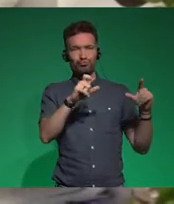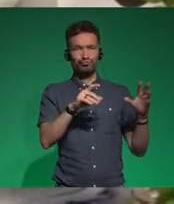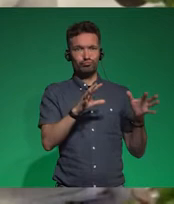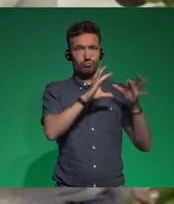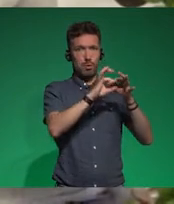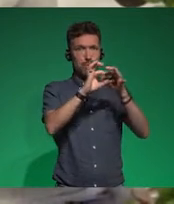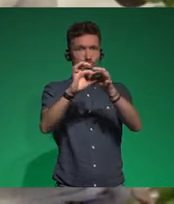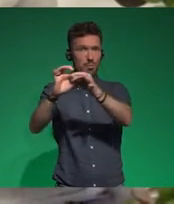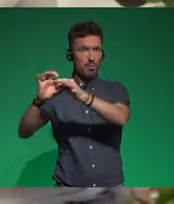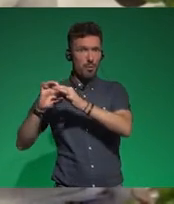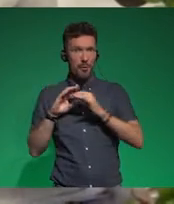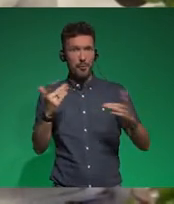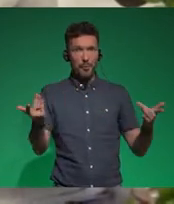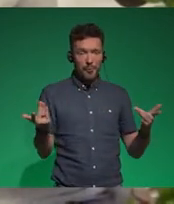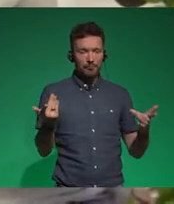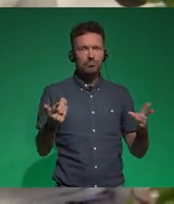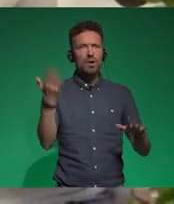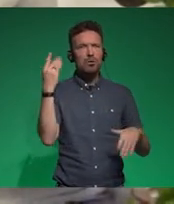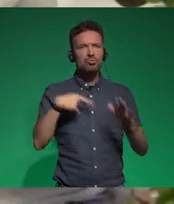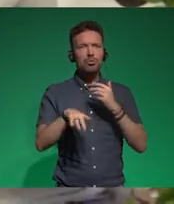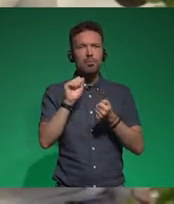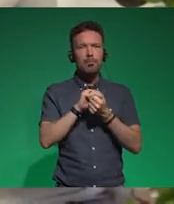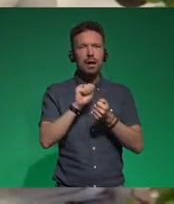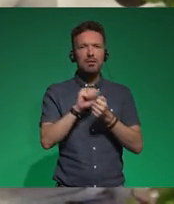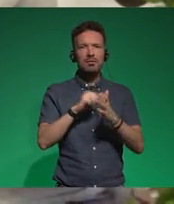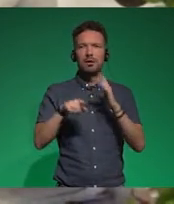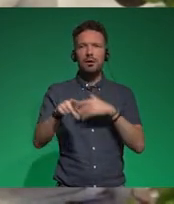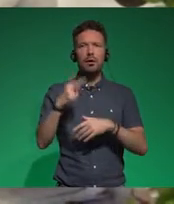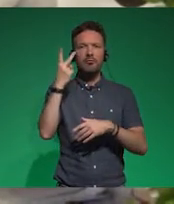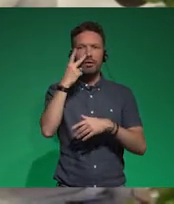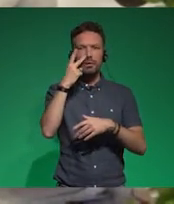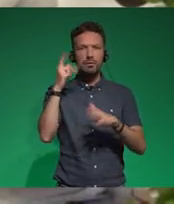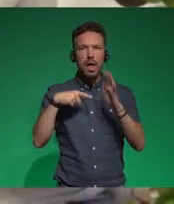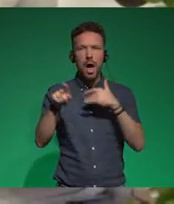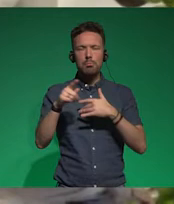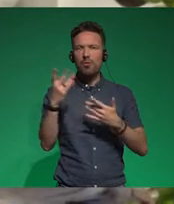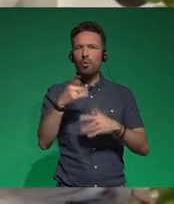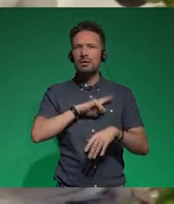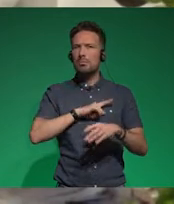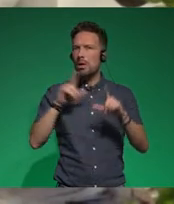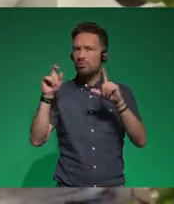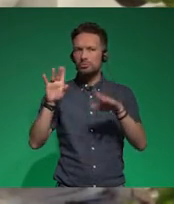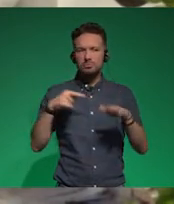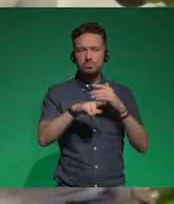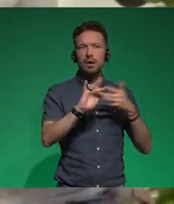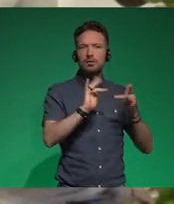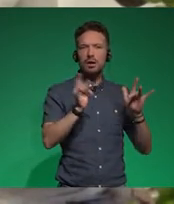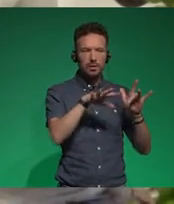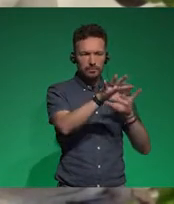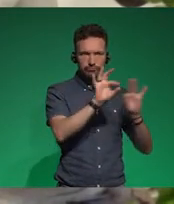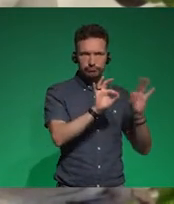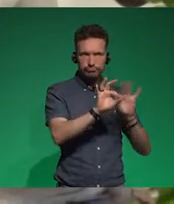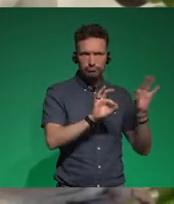press photographs from Vietnam that I could find online. I made this about almost 10 years